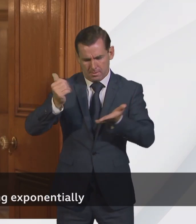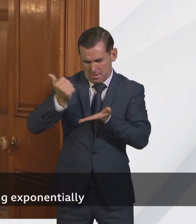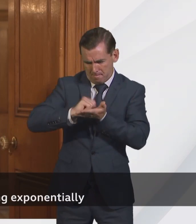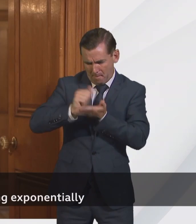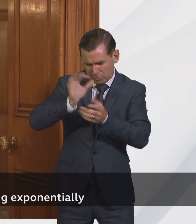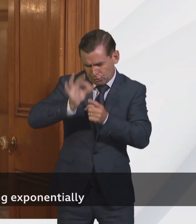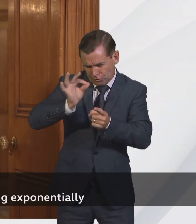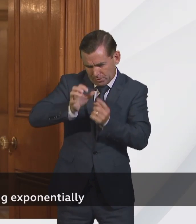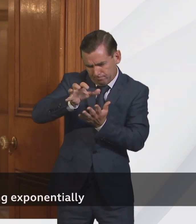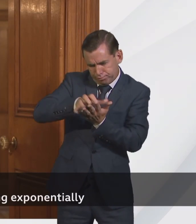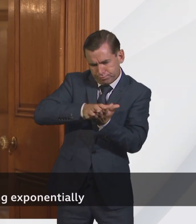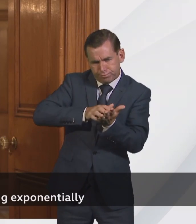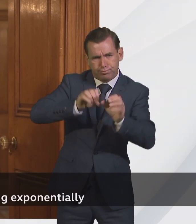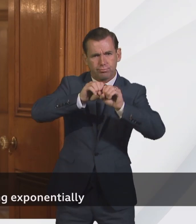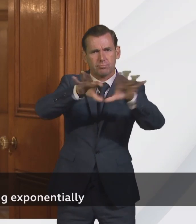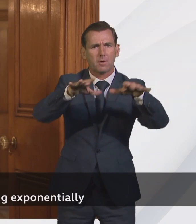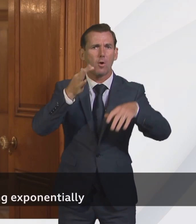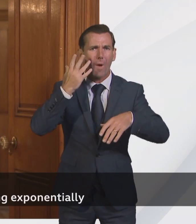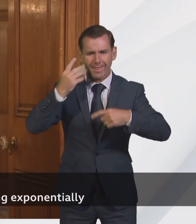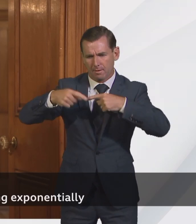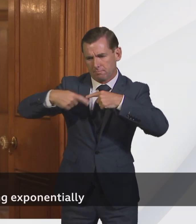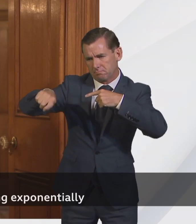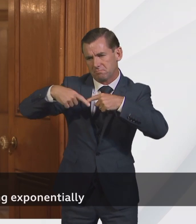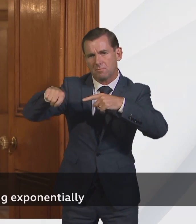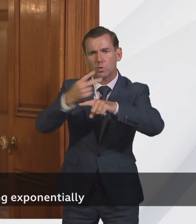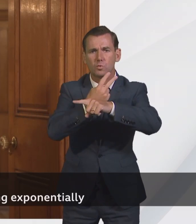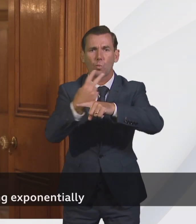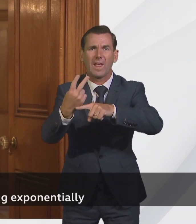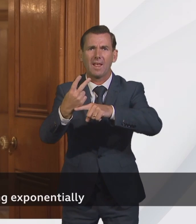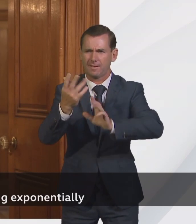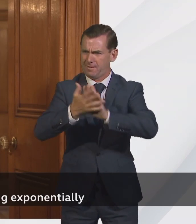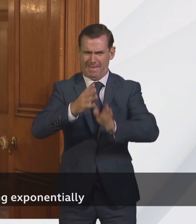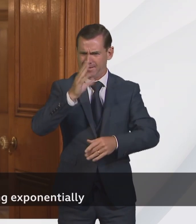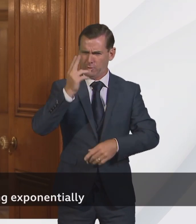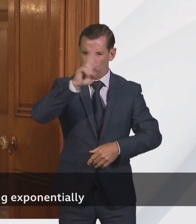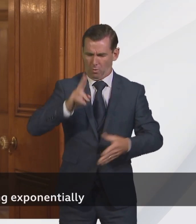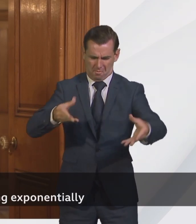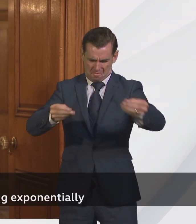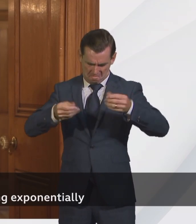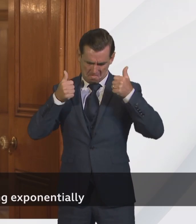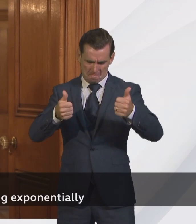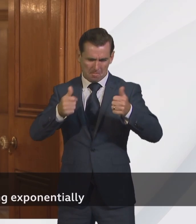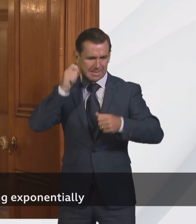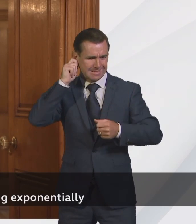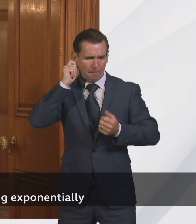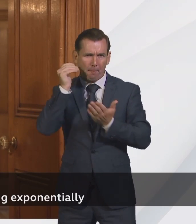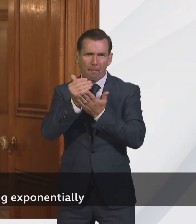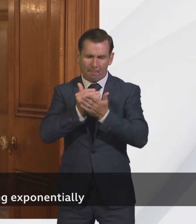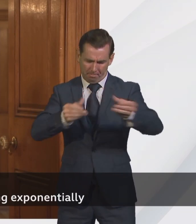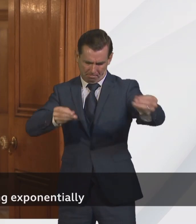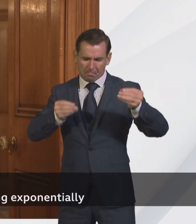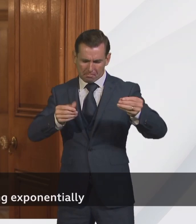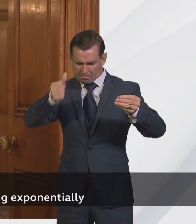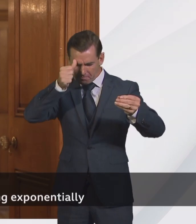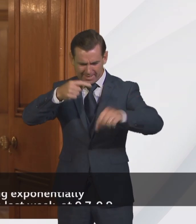guidance within the next 2 weeks so that schools have a maximum amount of time to prepare for the next phase of welcoming